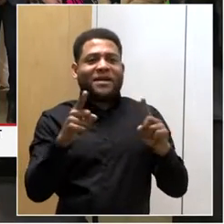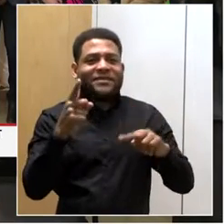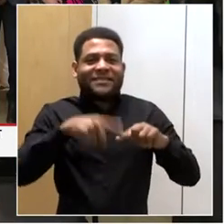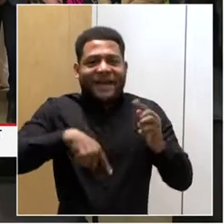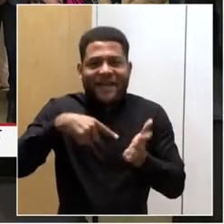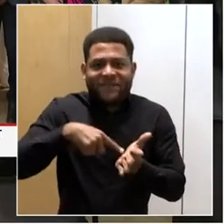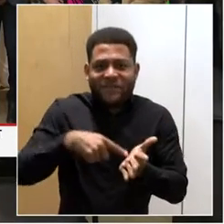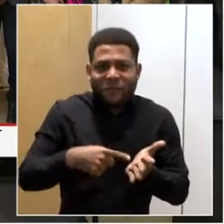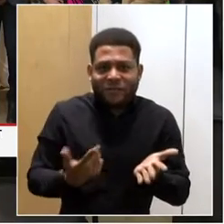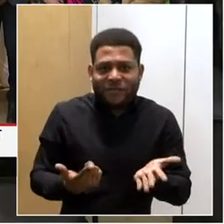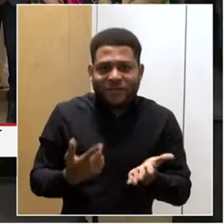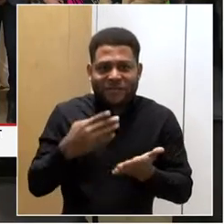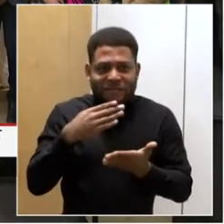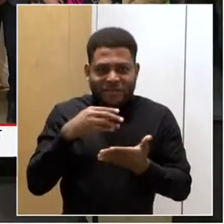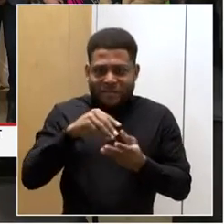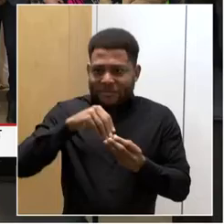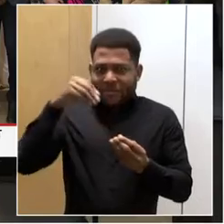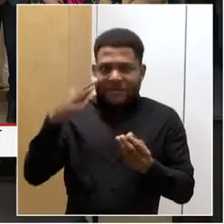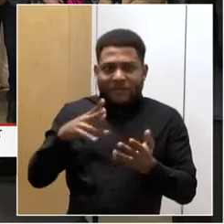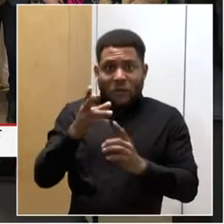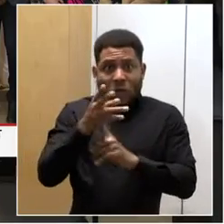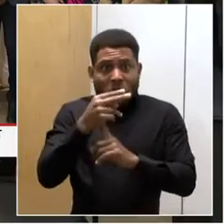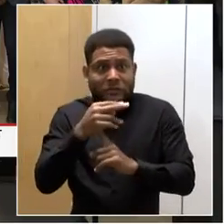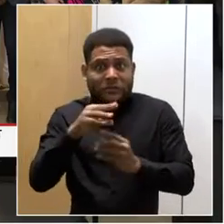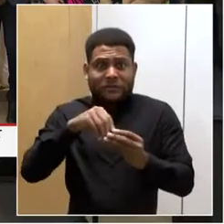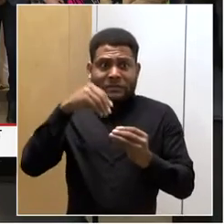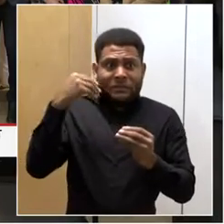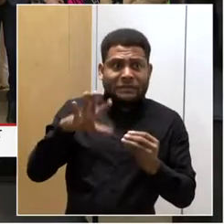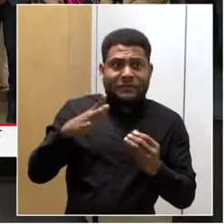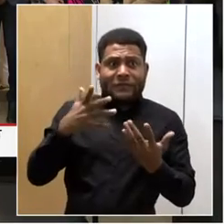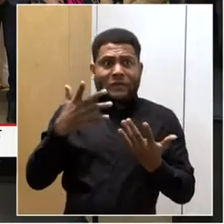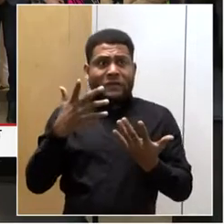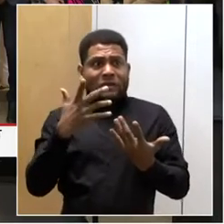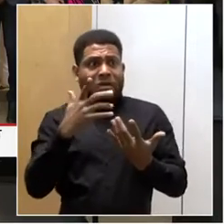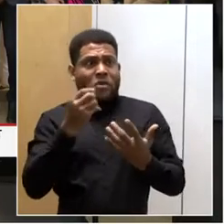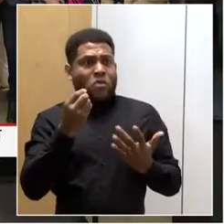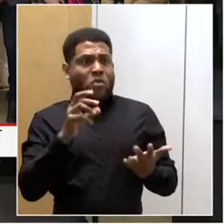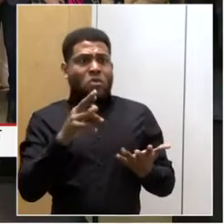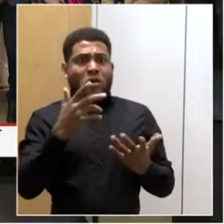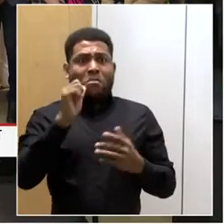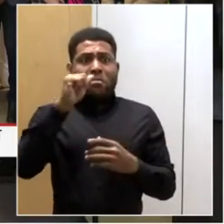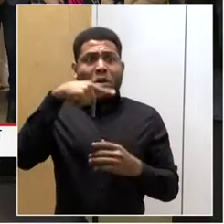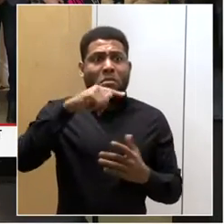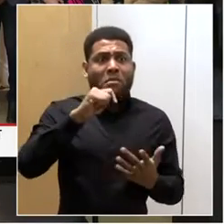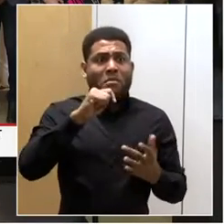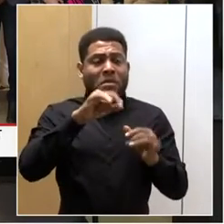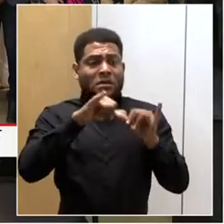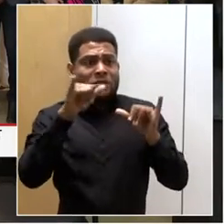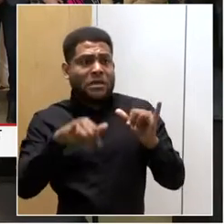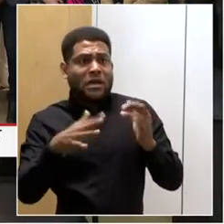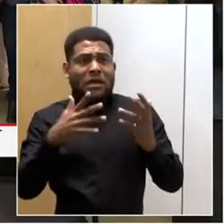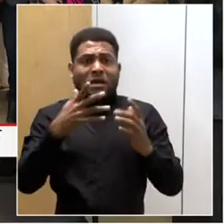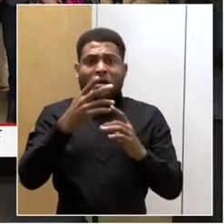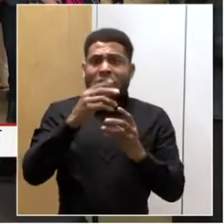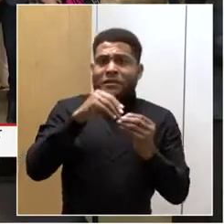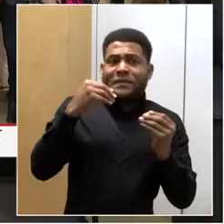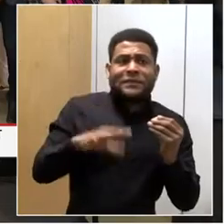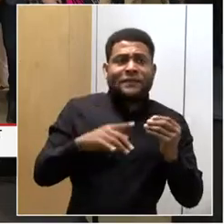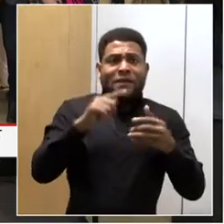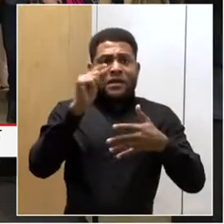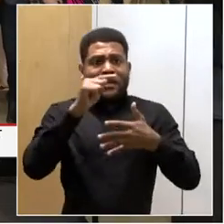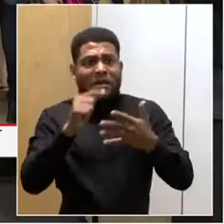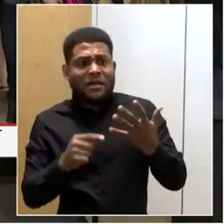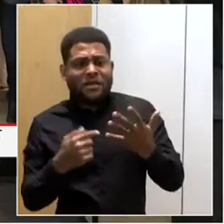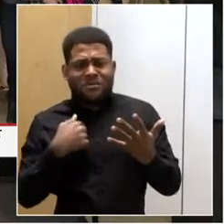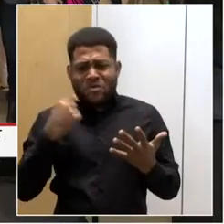of the expense of hotels or residential places to stay. I was wondering if any of your business people here might